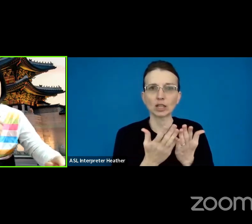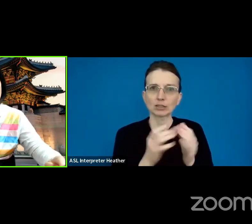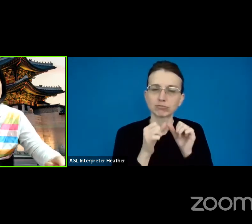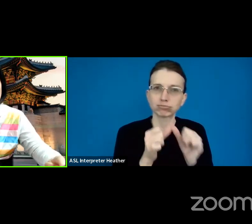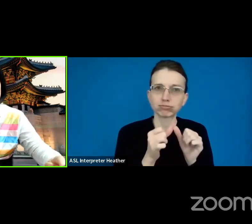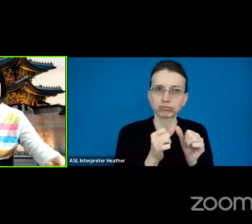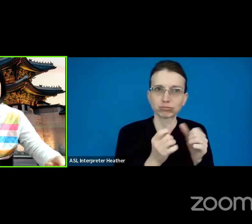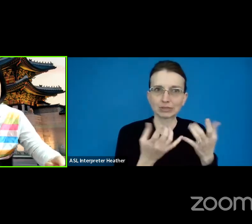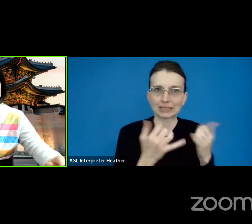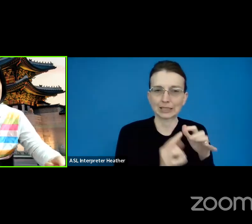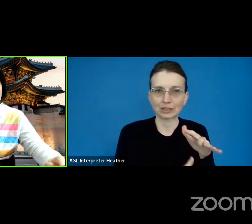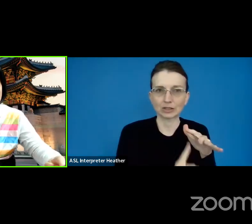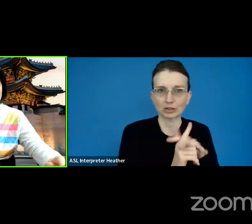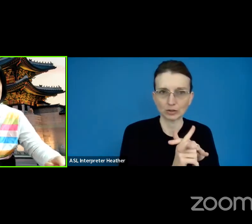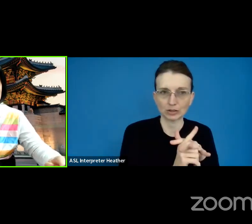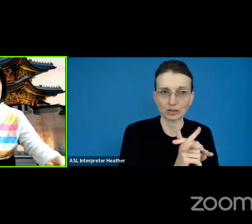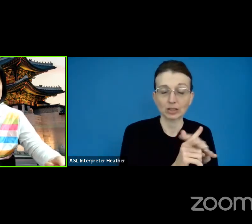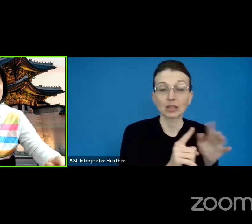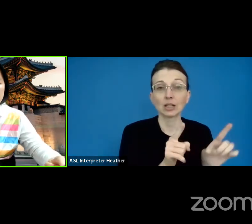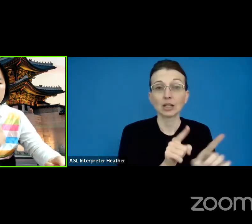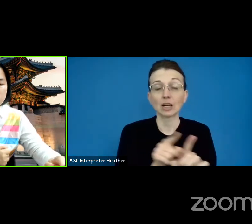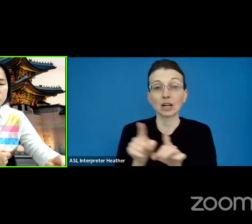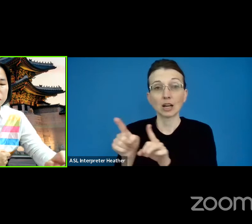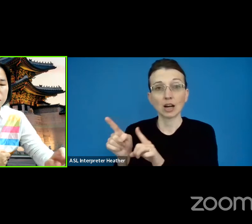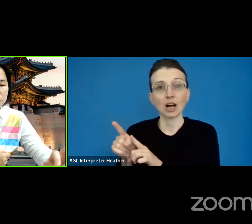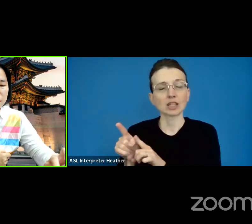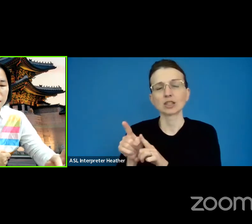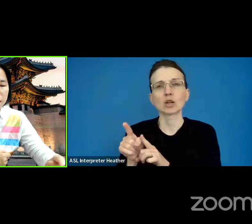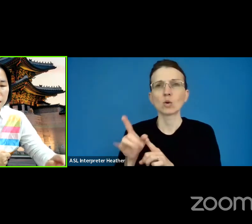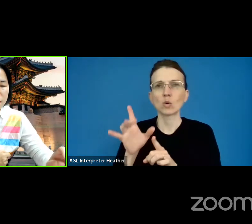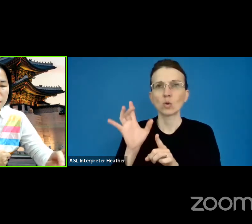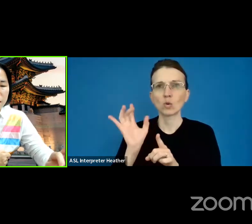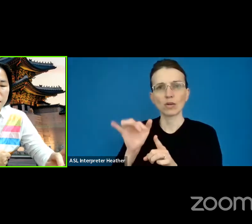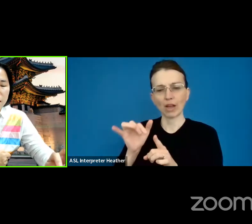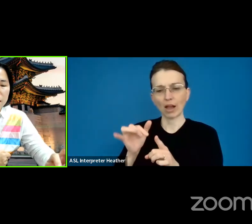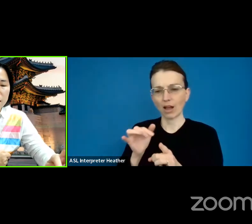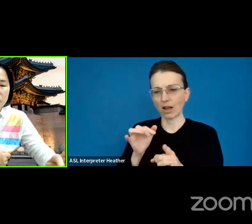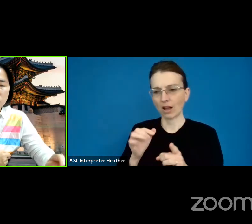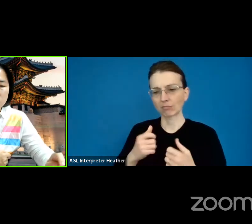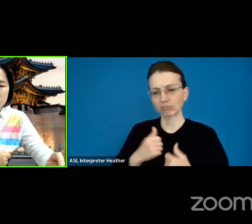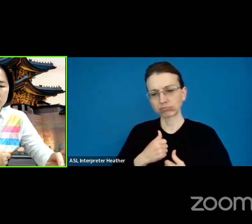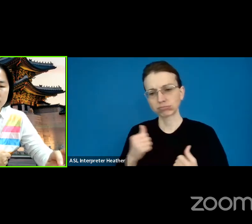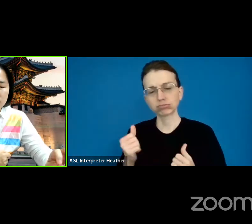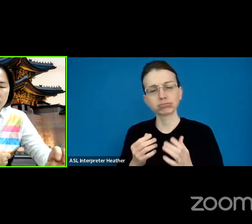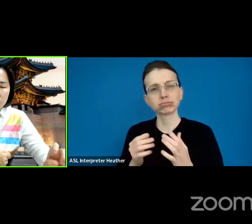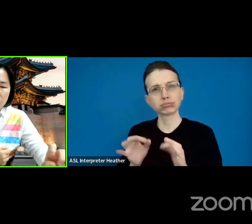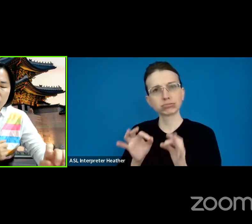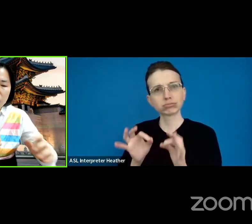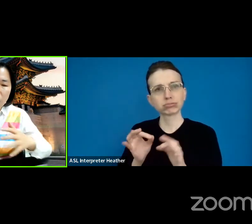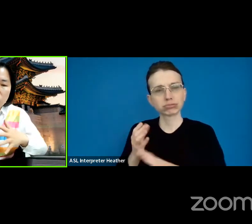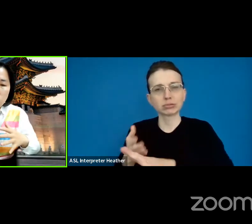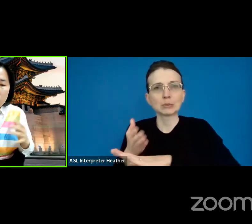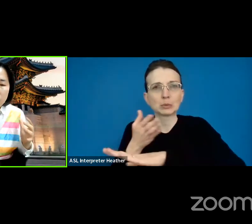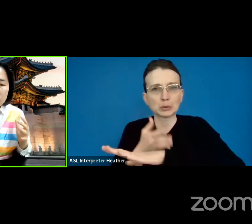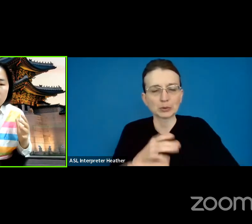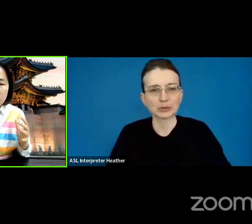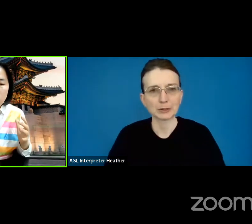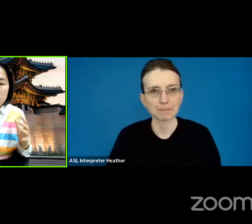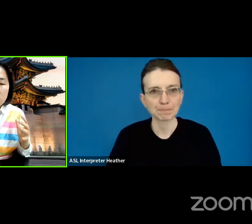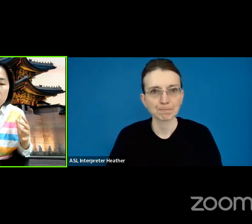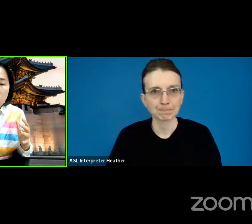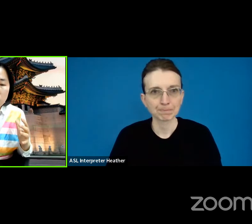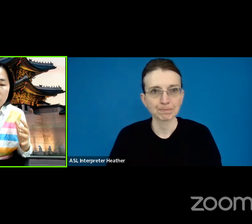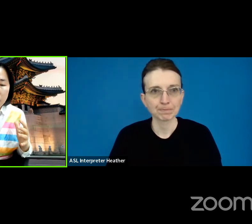the aesthetic perfection is improved. In addition, unraveling